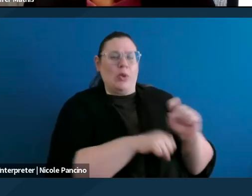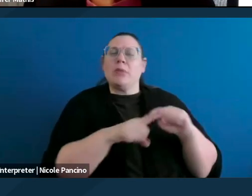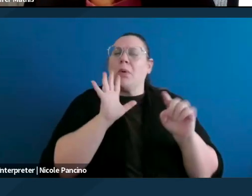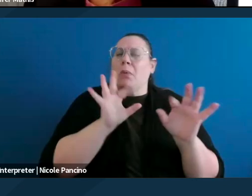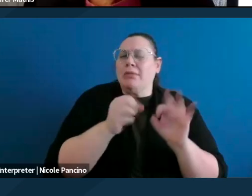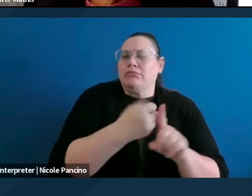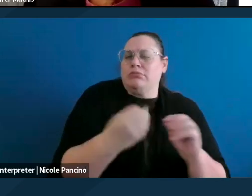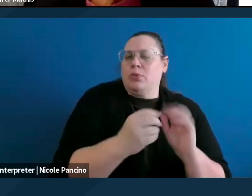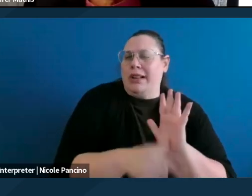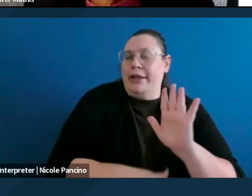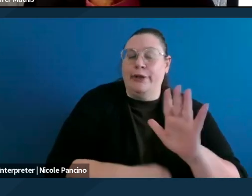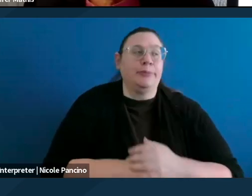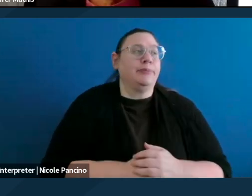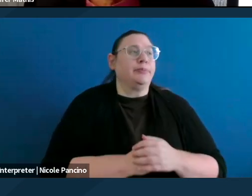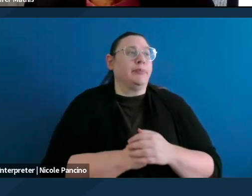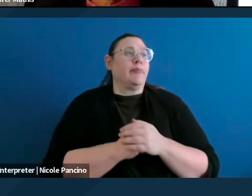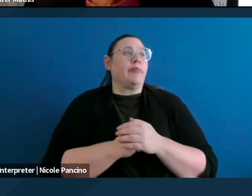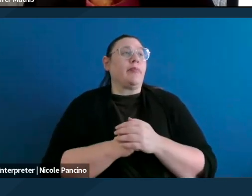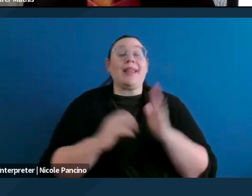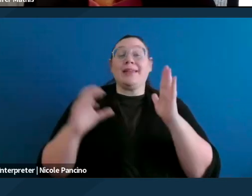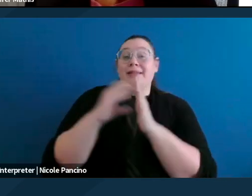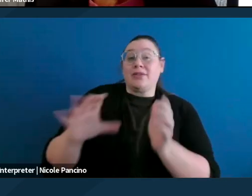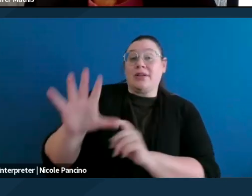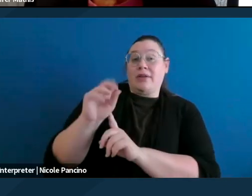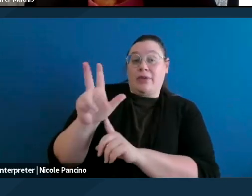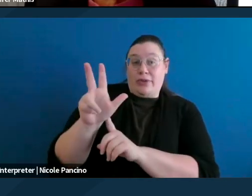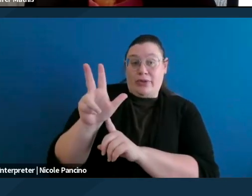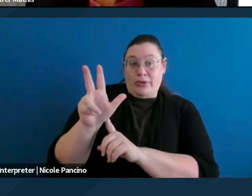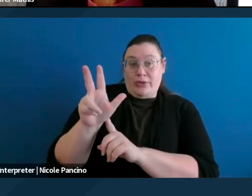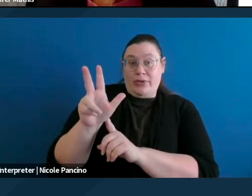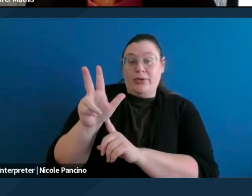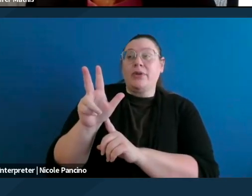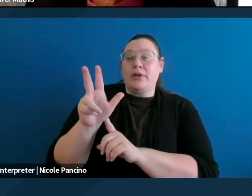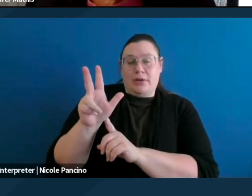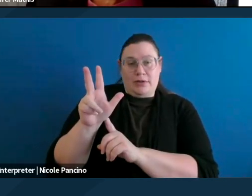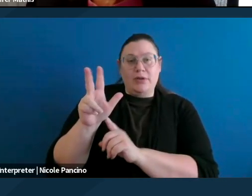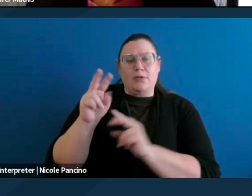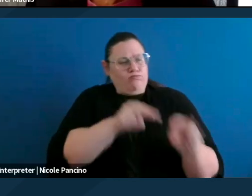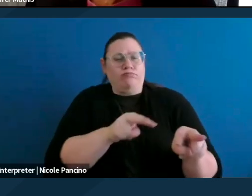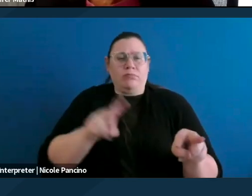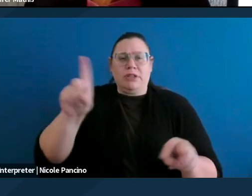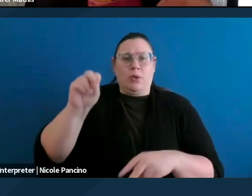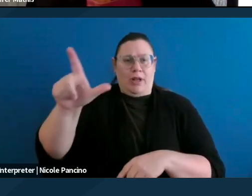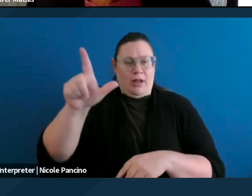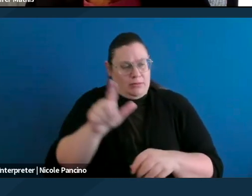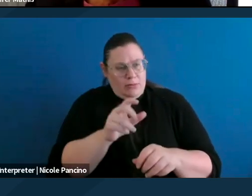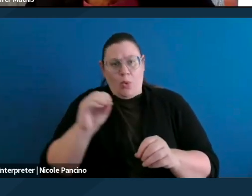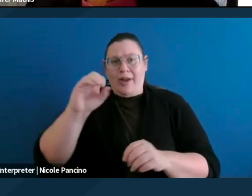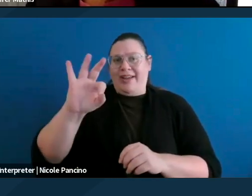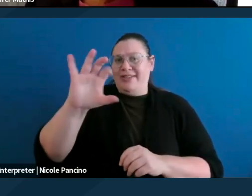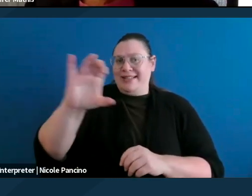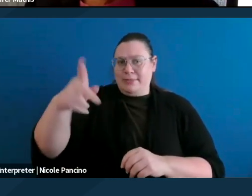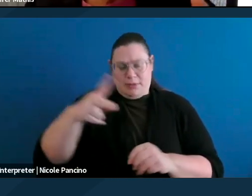So Section 503 is enforced by the Department of Labor, by OFCCP. It's not